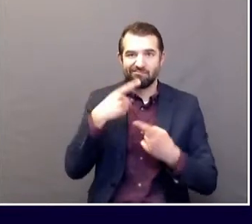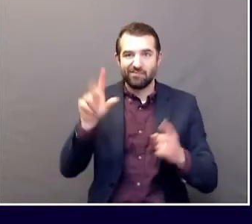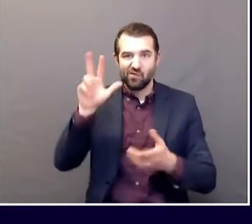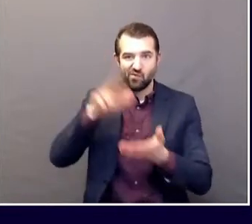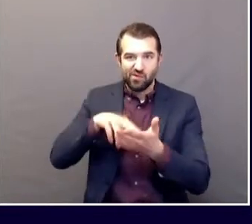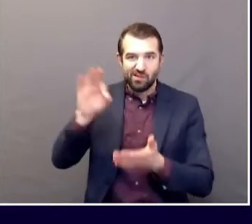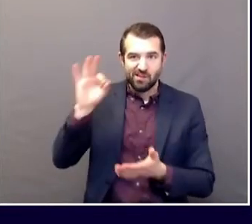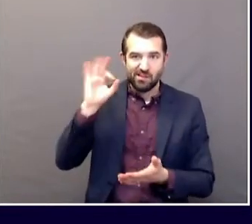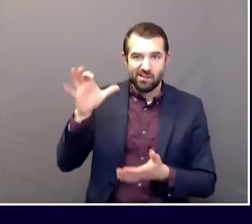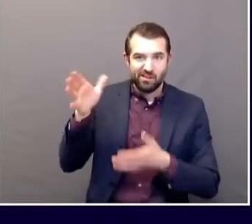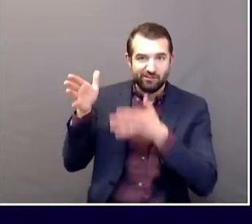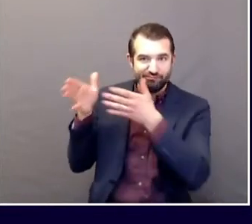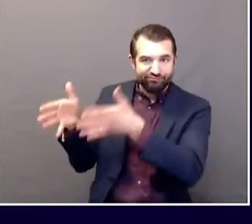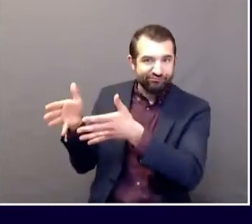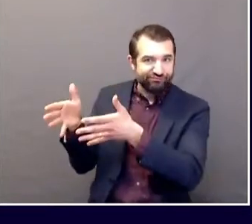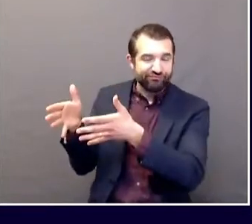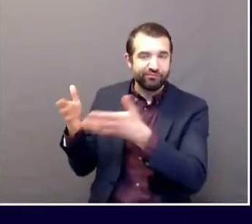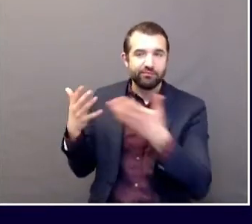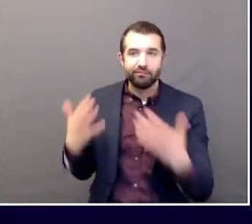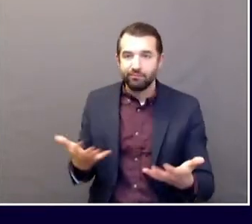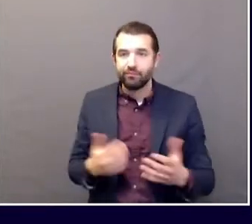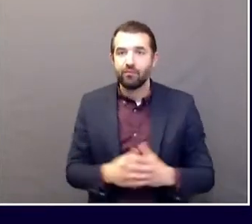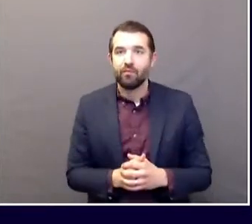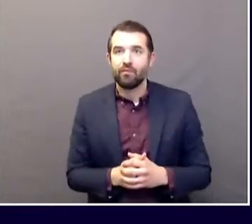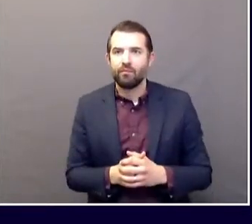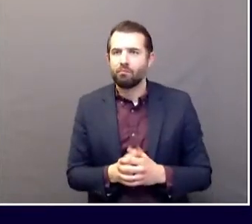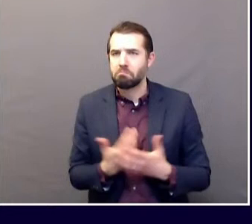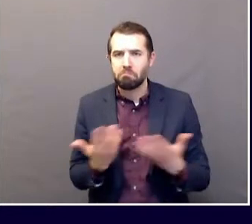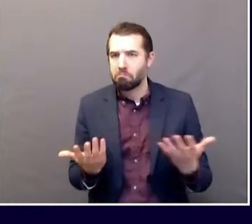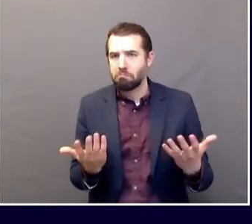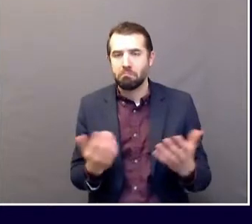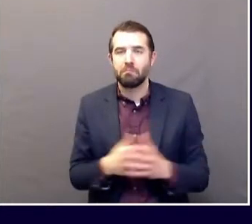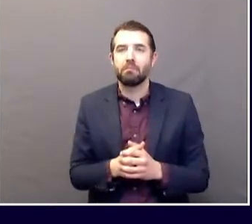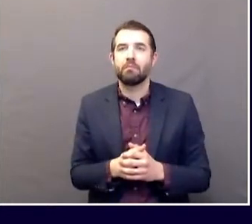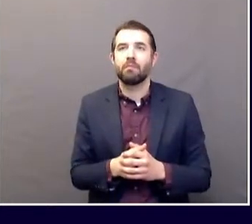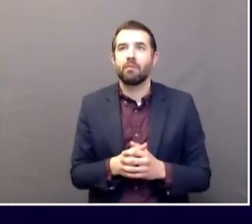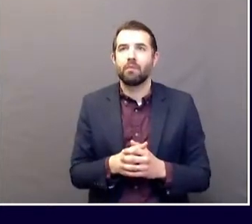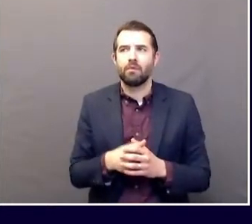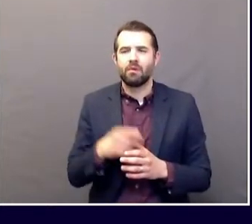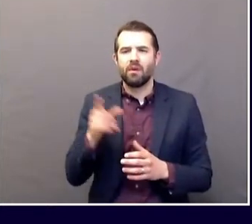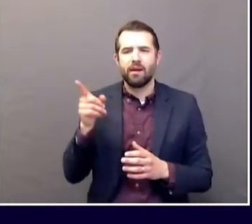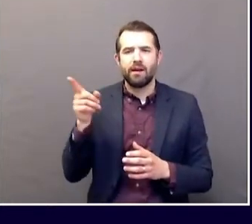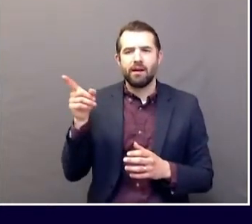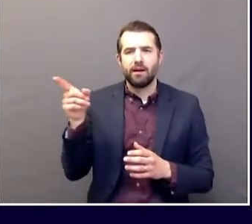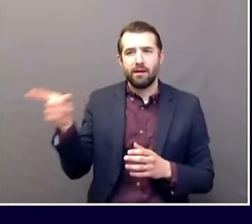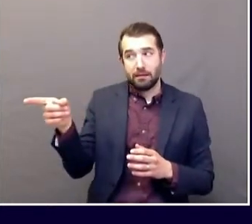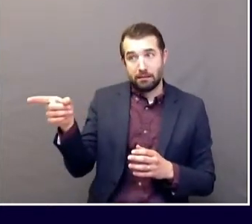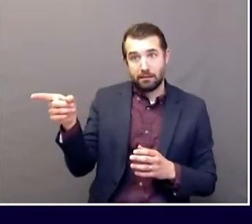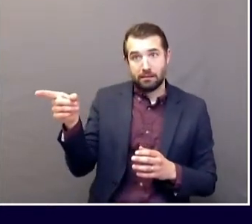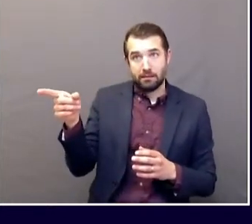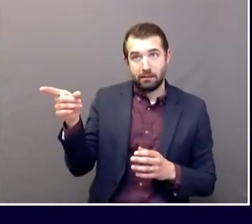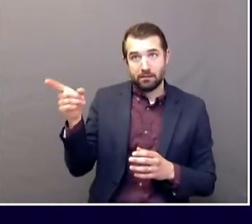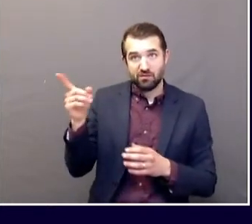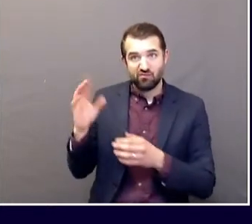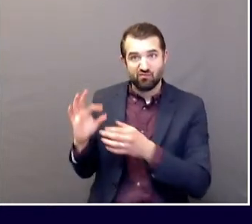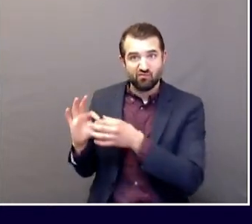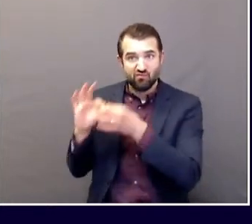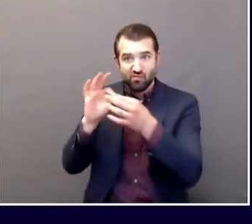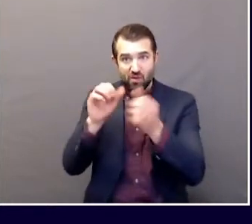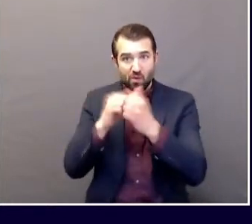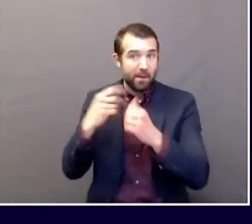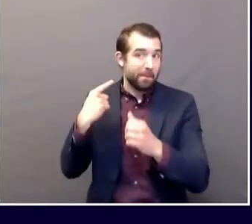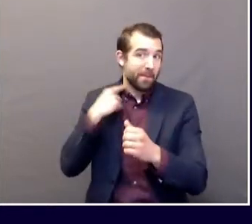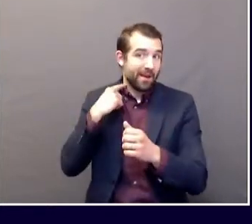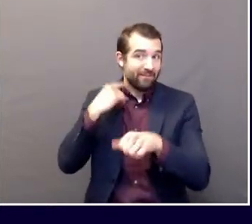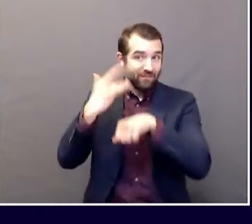doses. Is that related at all to the available appointments at Northern Light Health, or are those two separate? They are